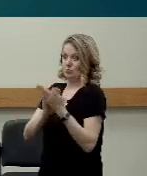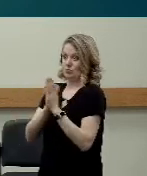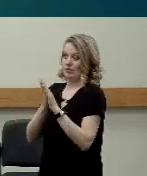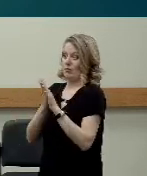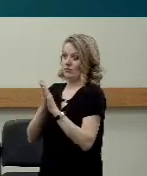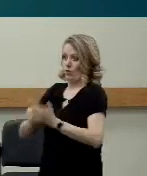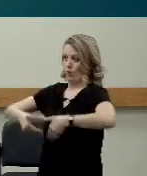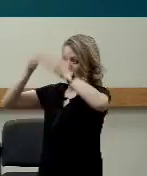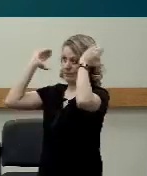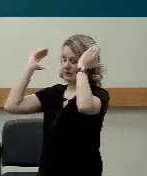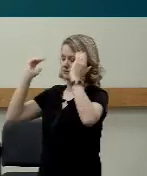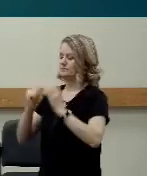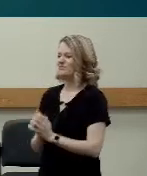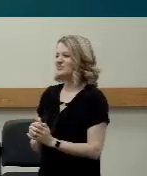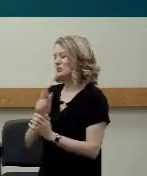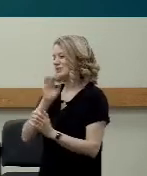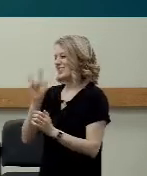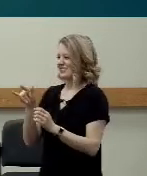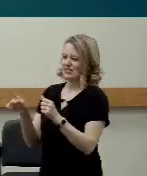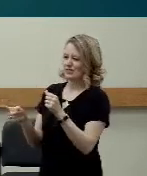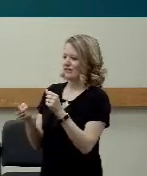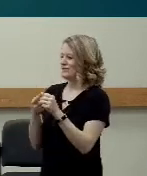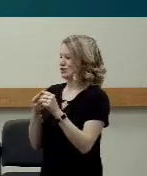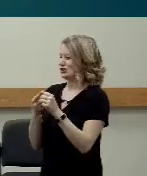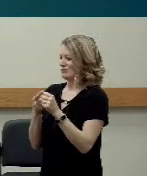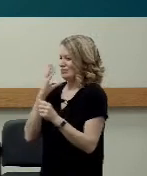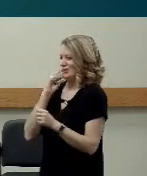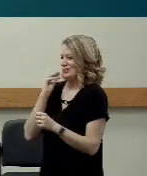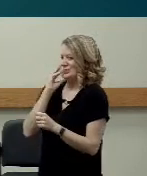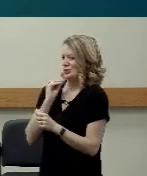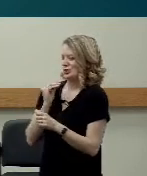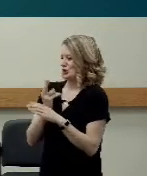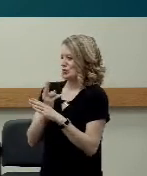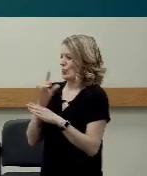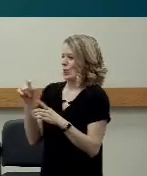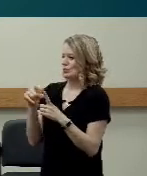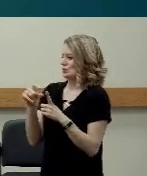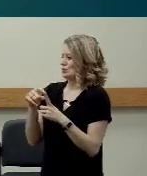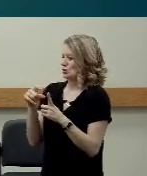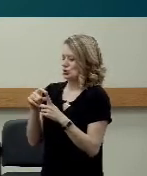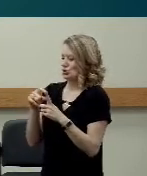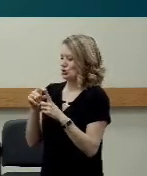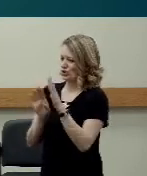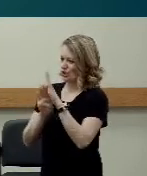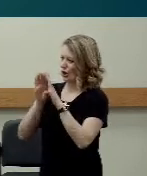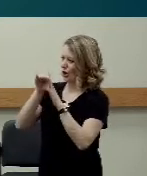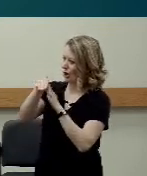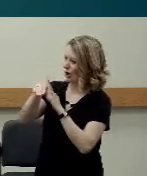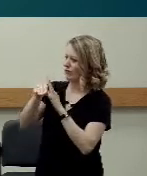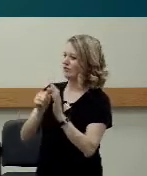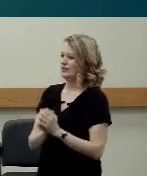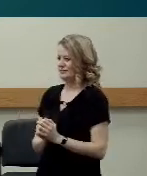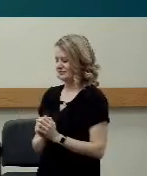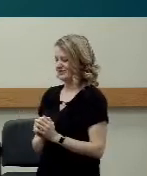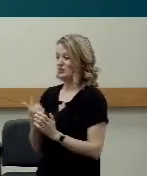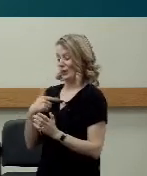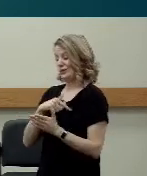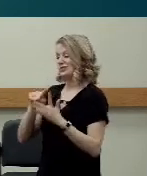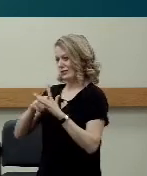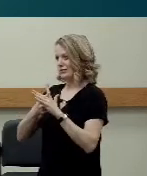population. But those are really the first times we started associating our response with this type of thing.